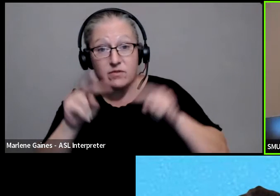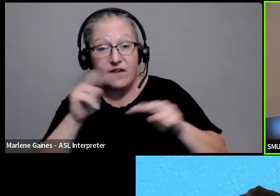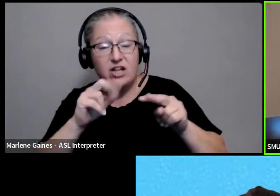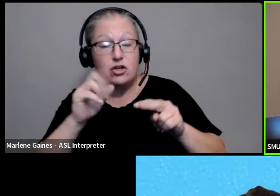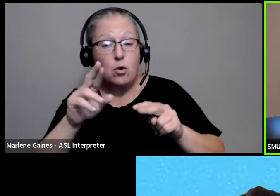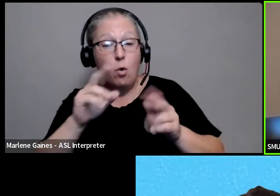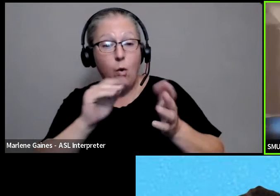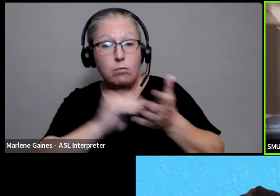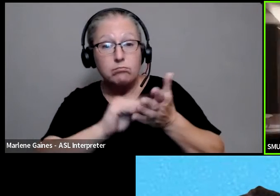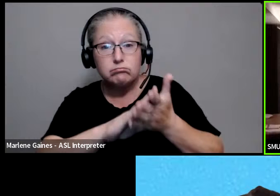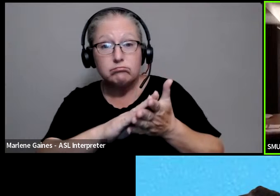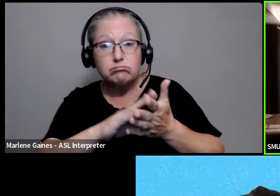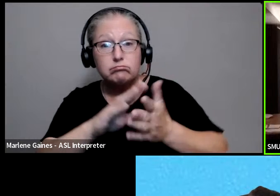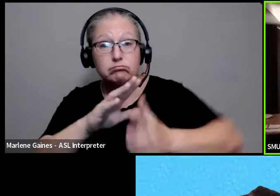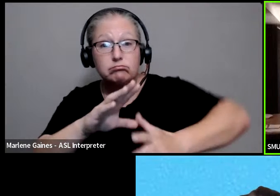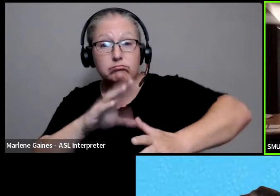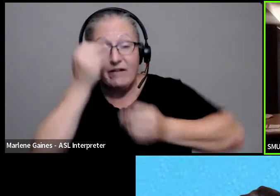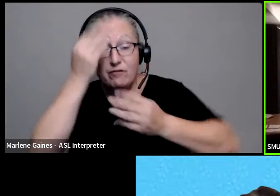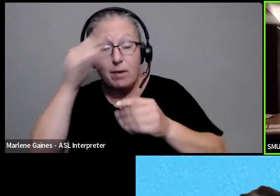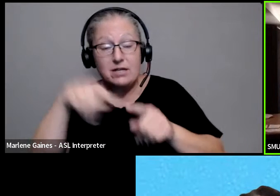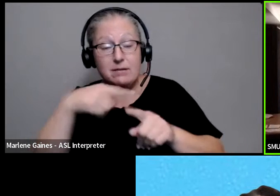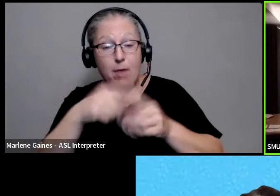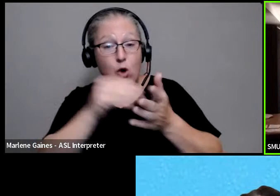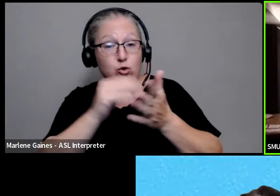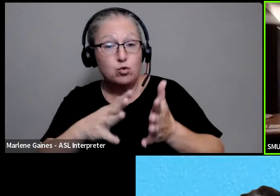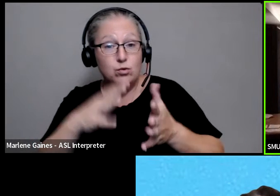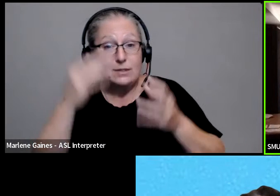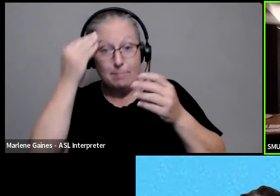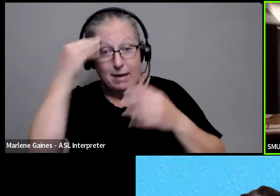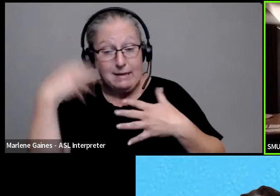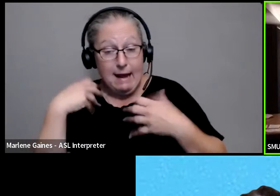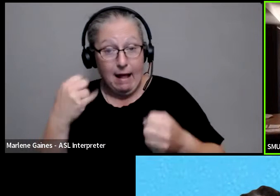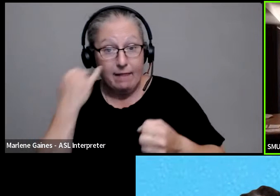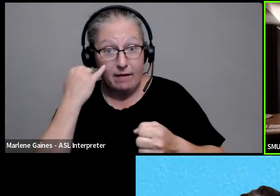about students' mental health, if this is helping?